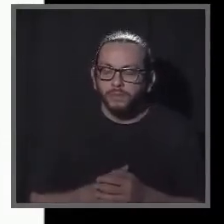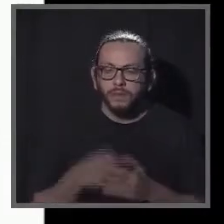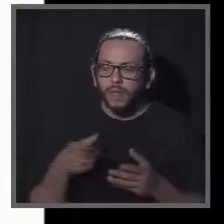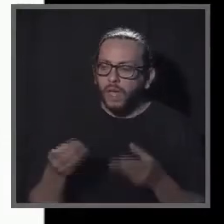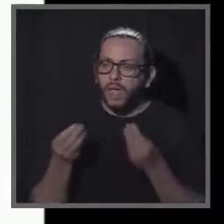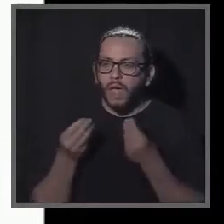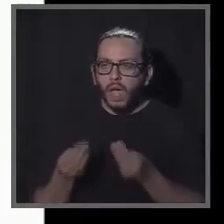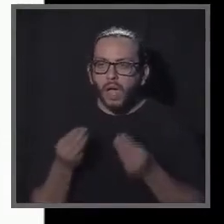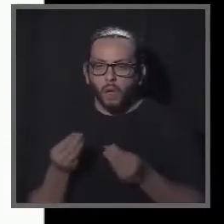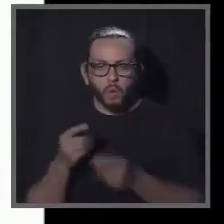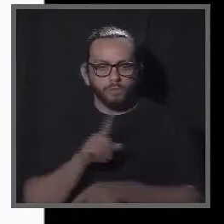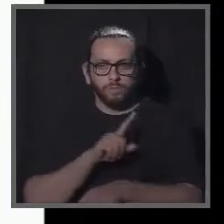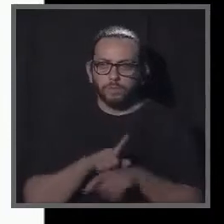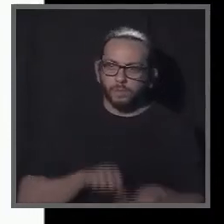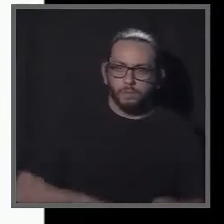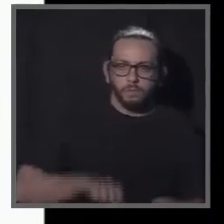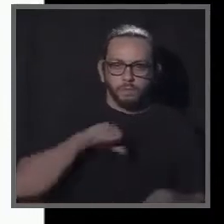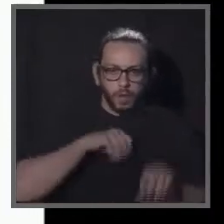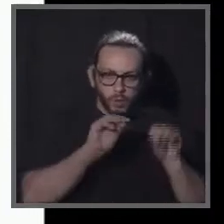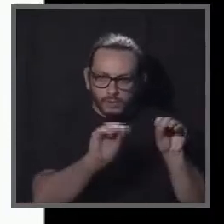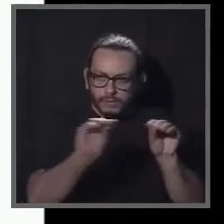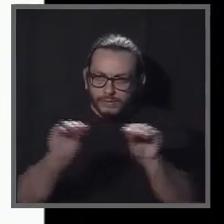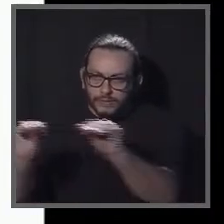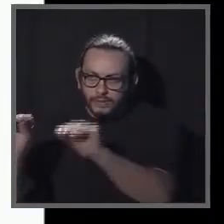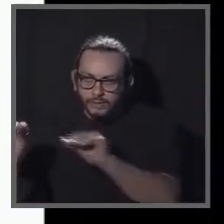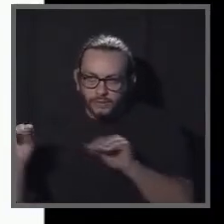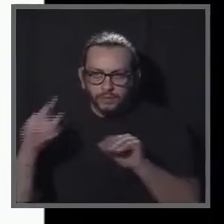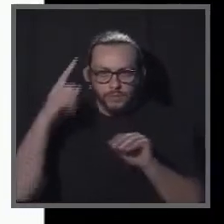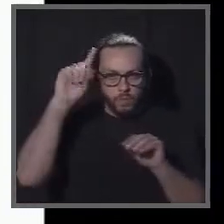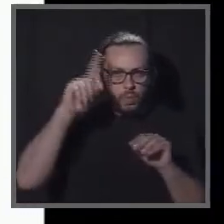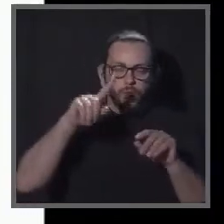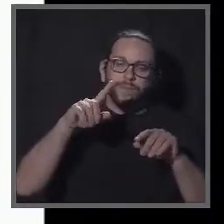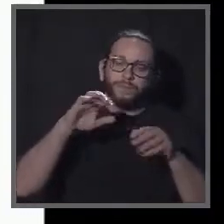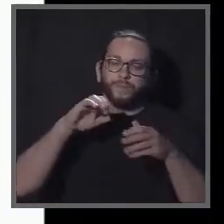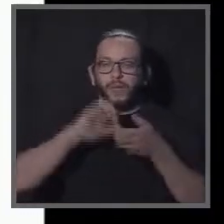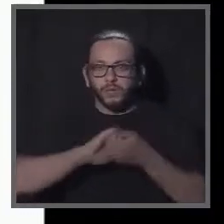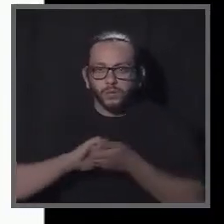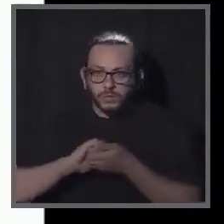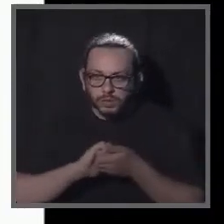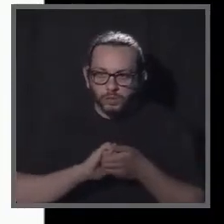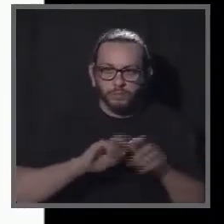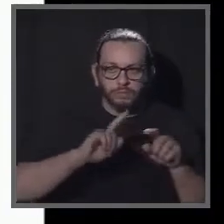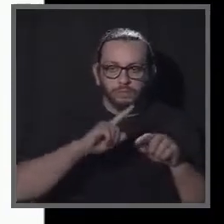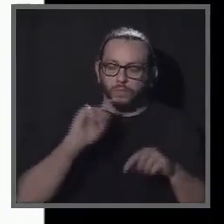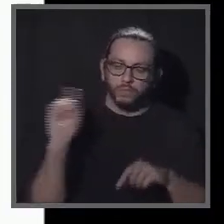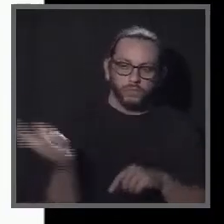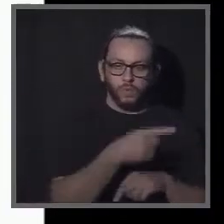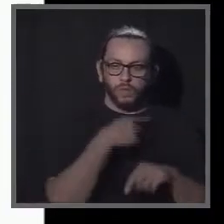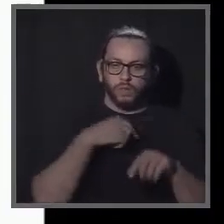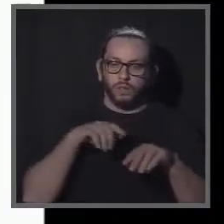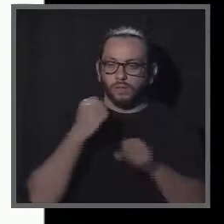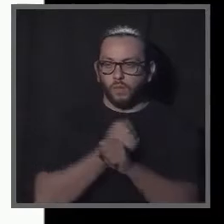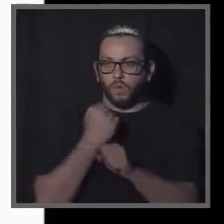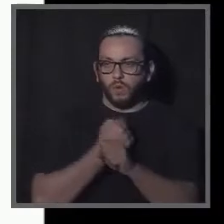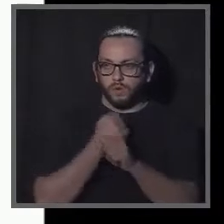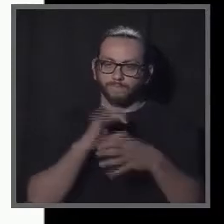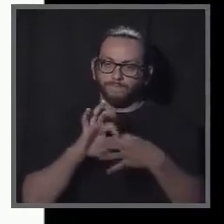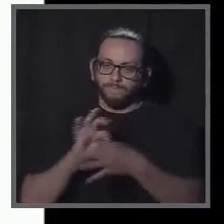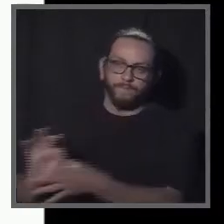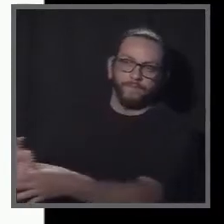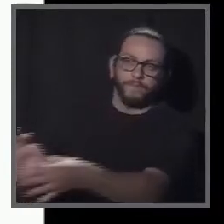empower institutions, and as you can see, we work with together with